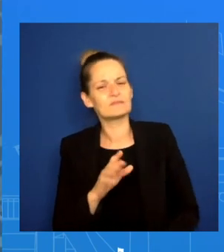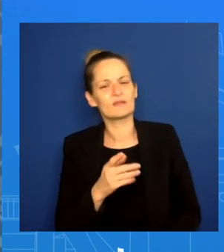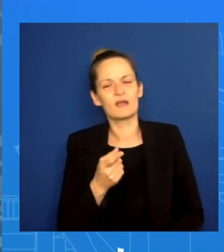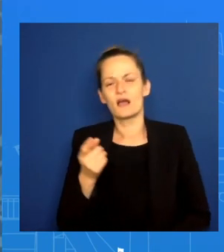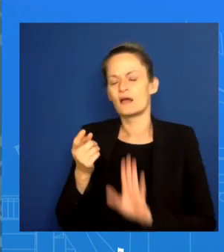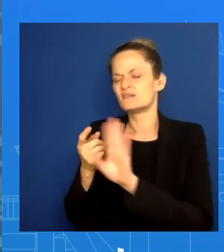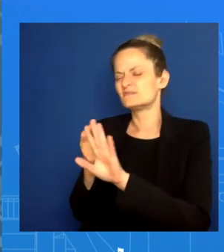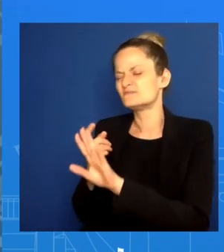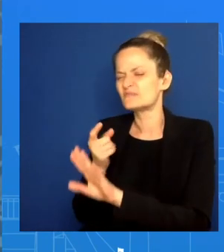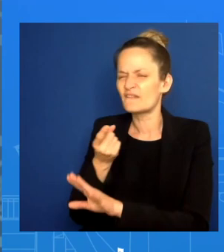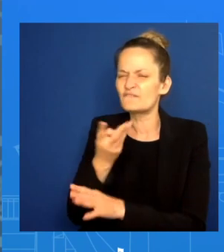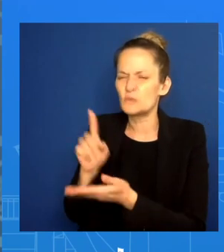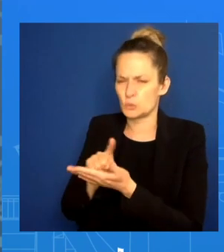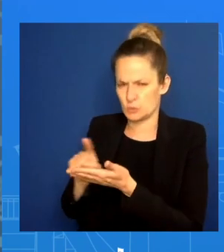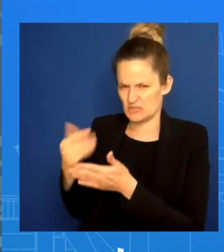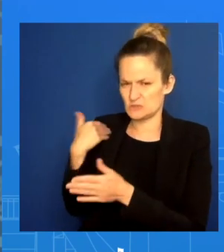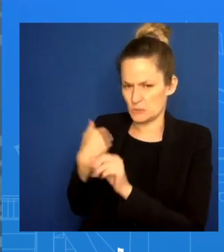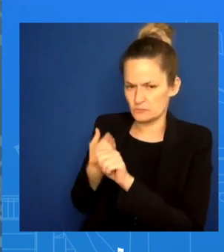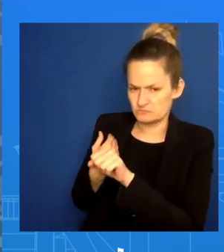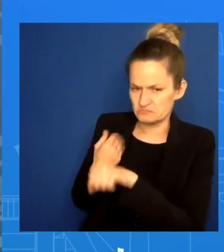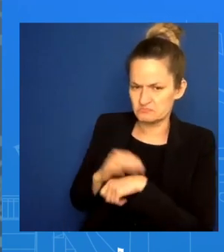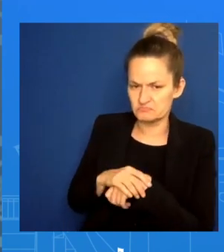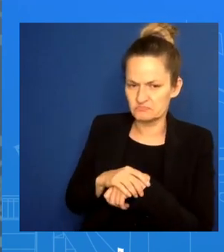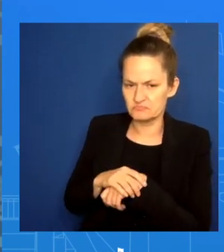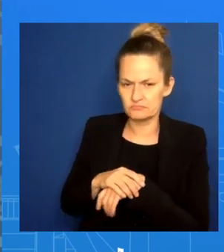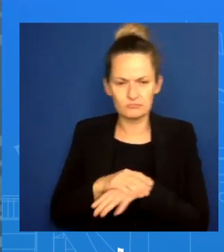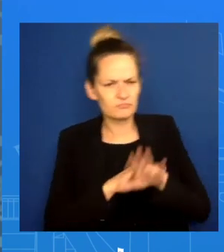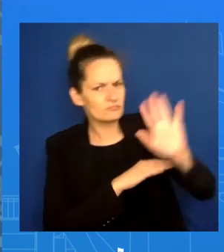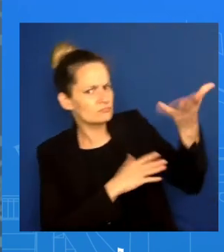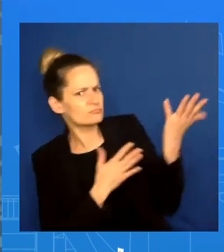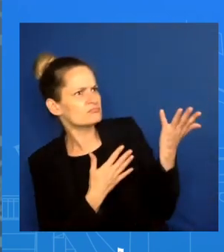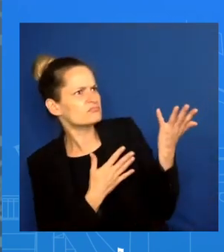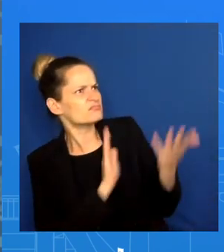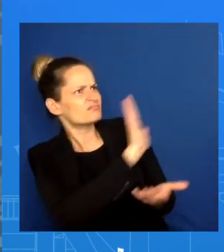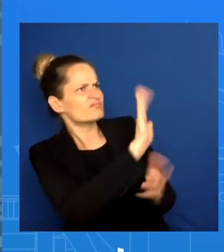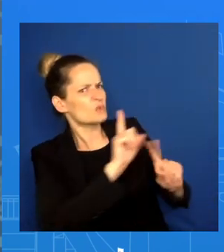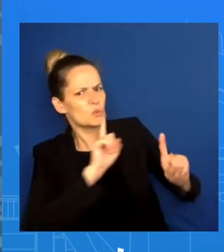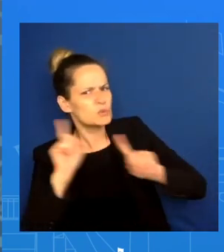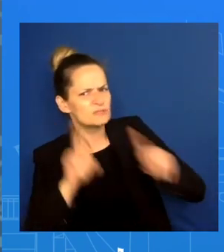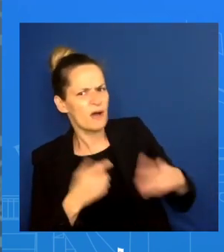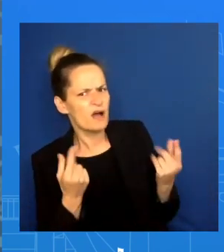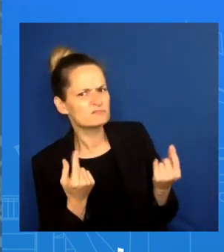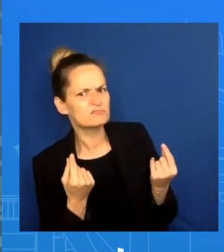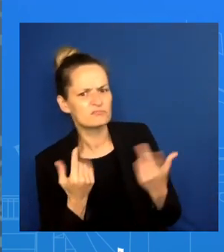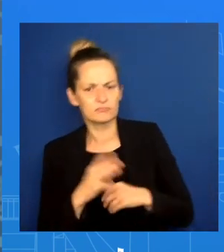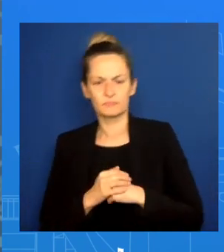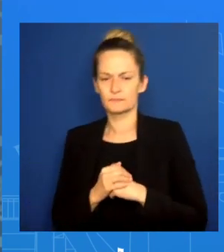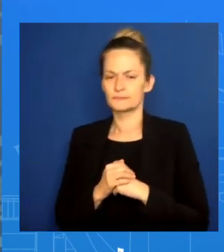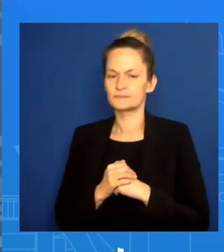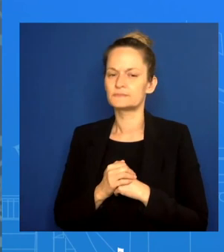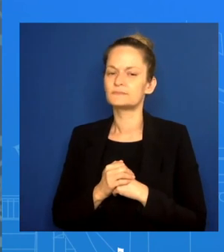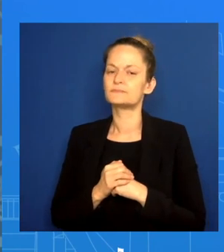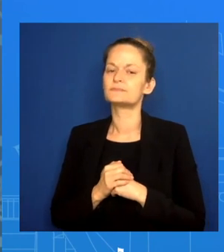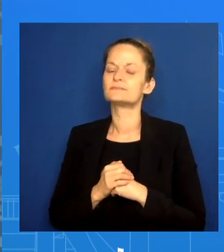into the details of negotiations, Caitlin. I would tell you that the offer has been made,